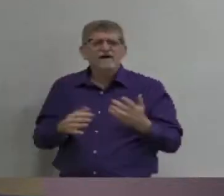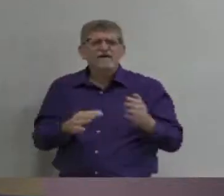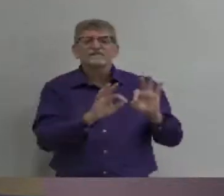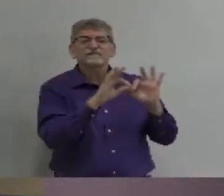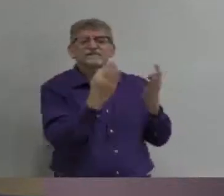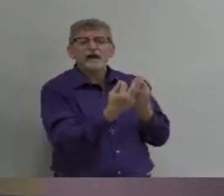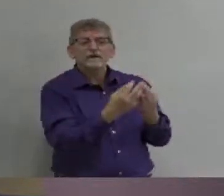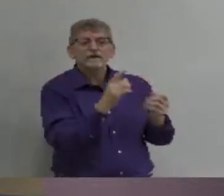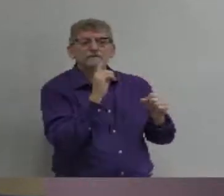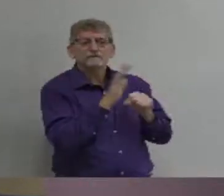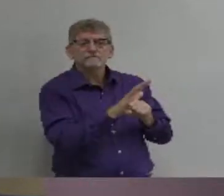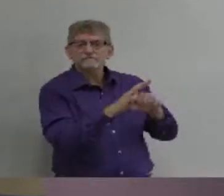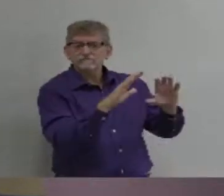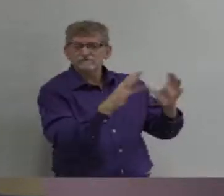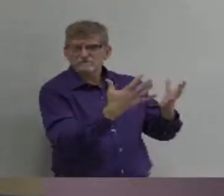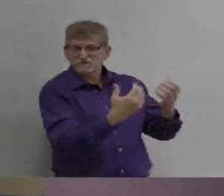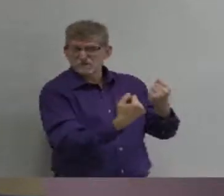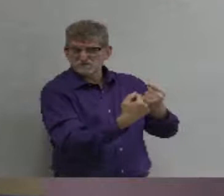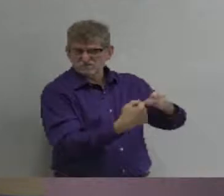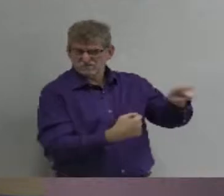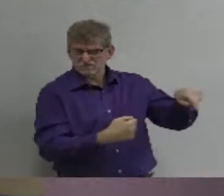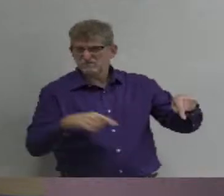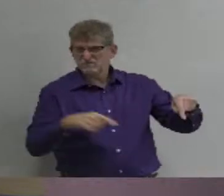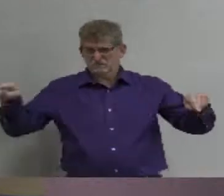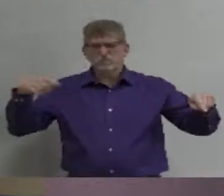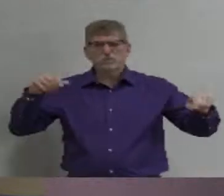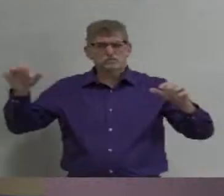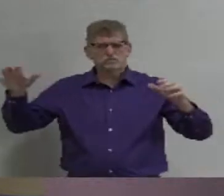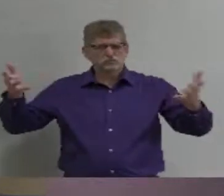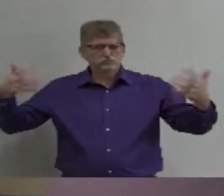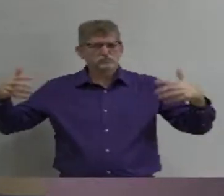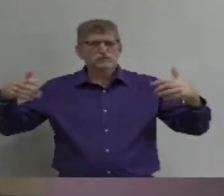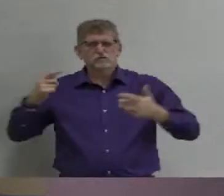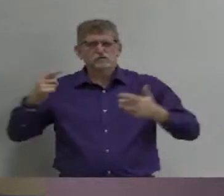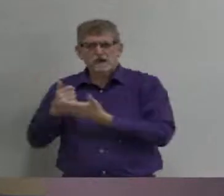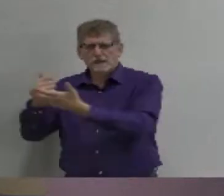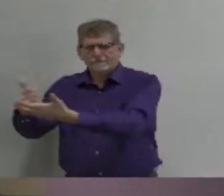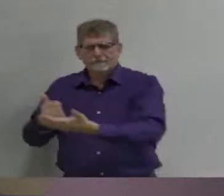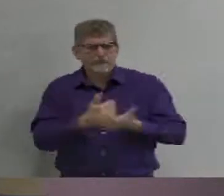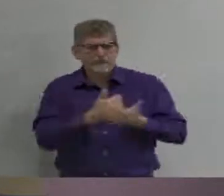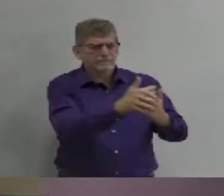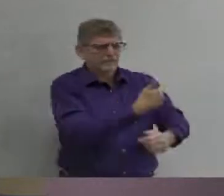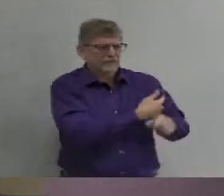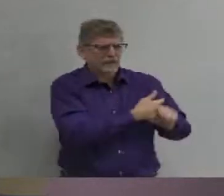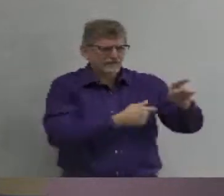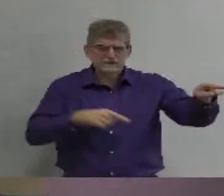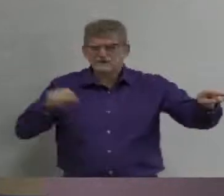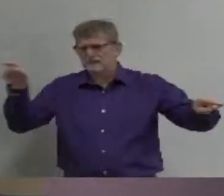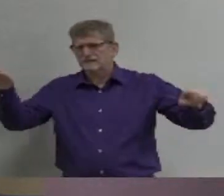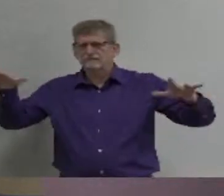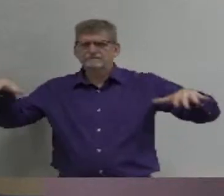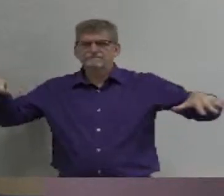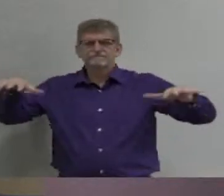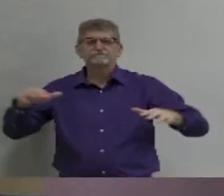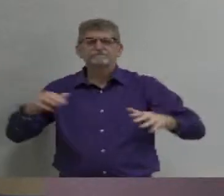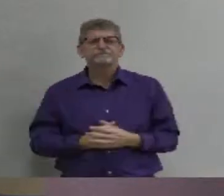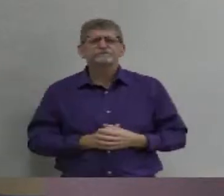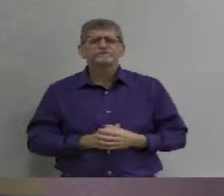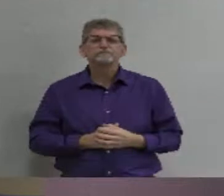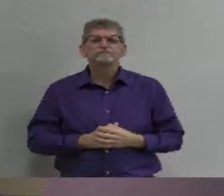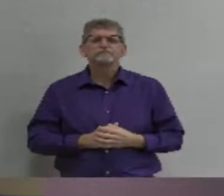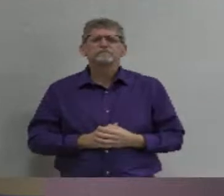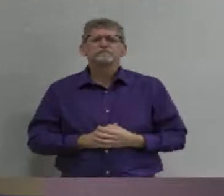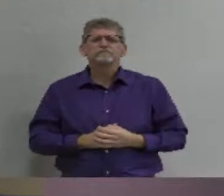and then we will be reaching out to LUM. LUM's a little bit harder because they're there in the evening time to sleep. So if we can capture that